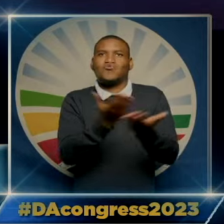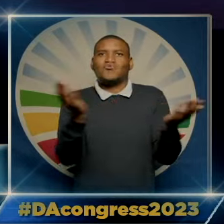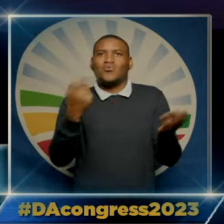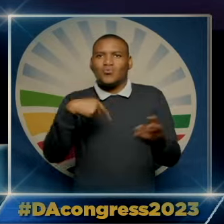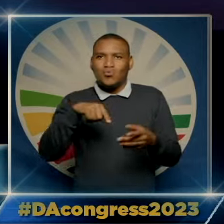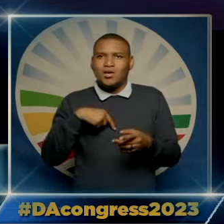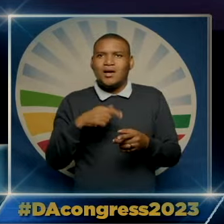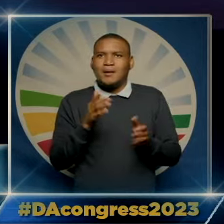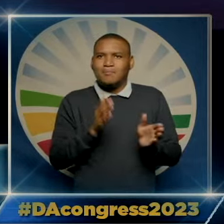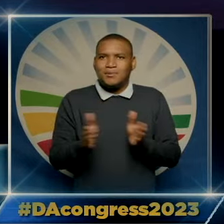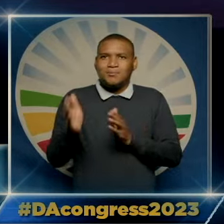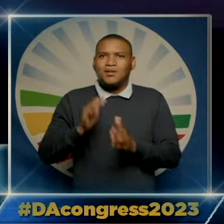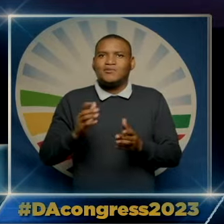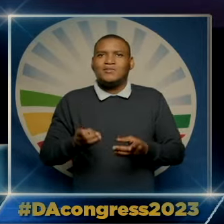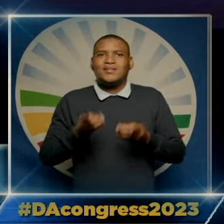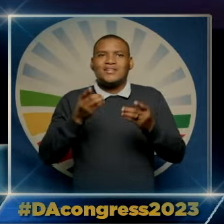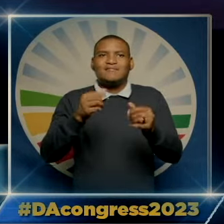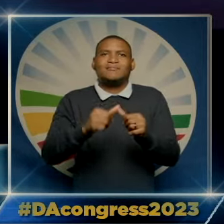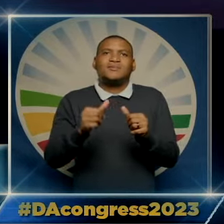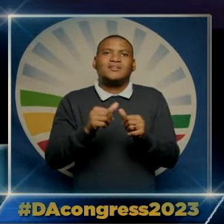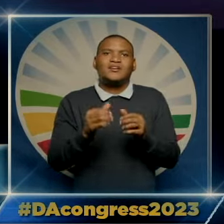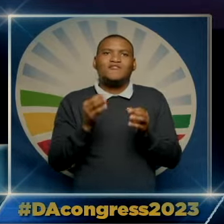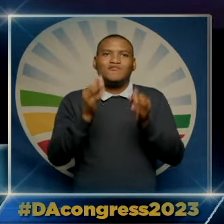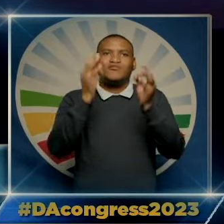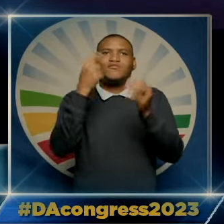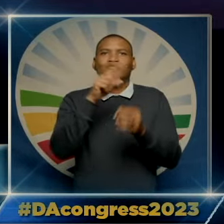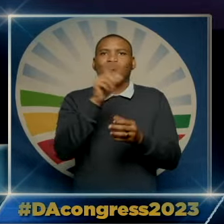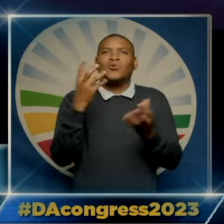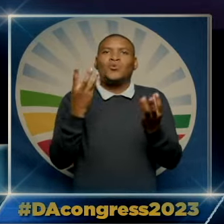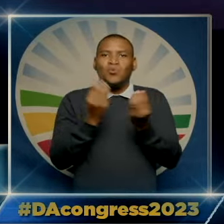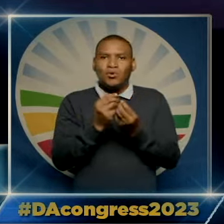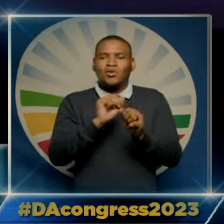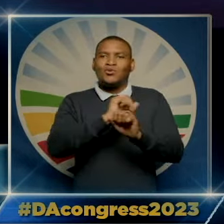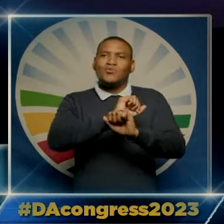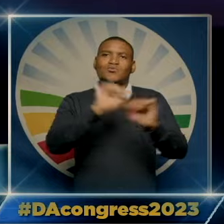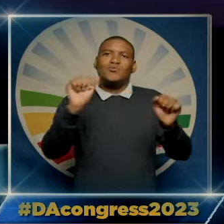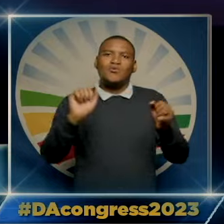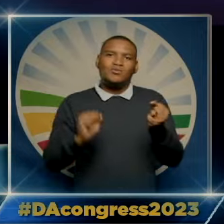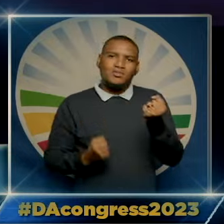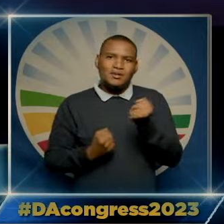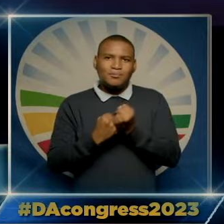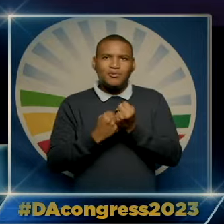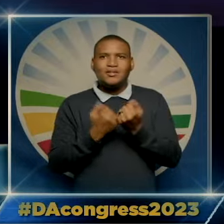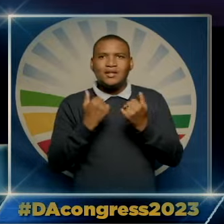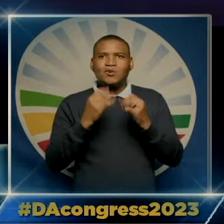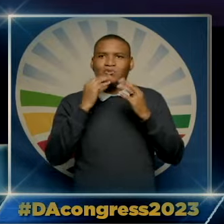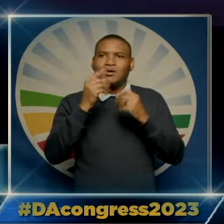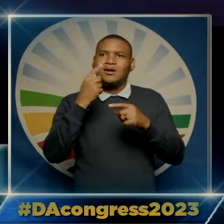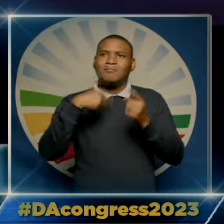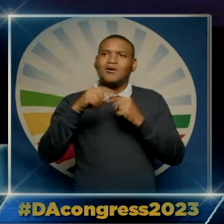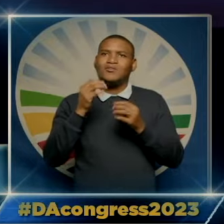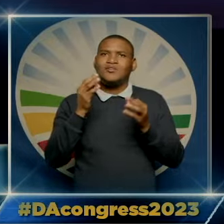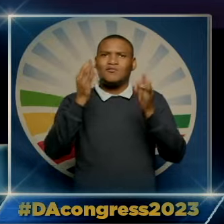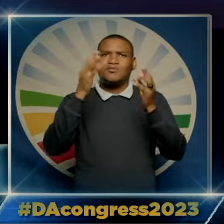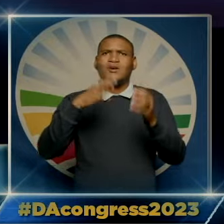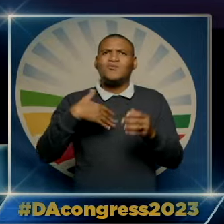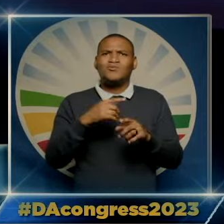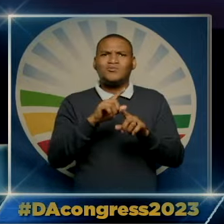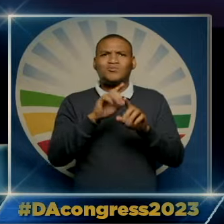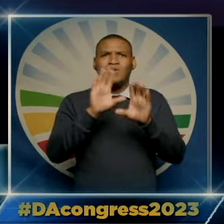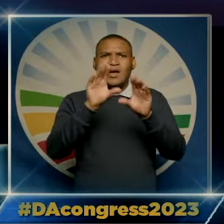preparing to deliver a better future for you with your support. Now, let's talk about the future. I want to ask